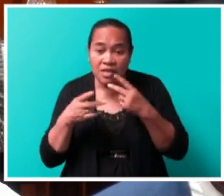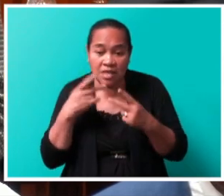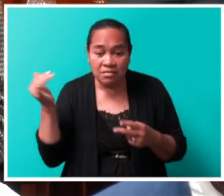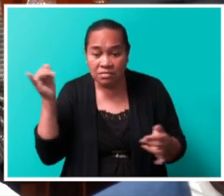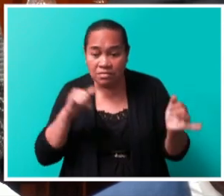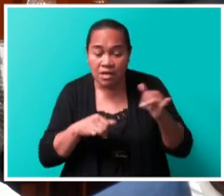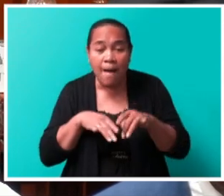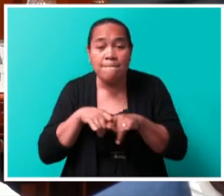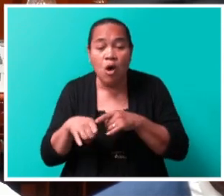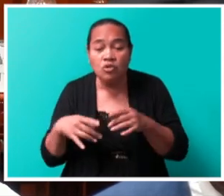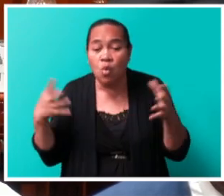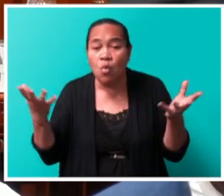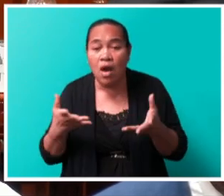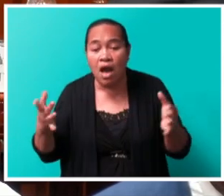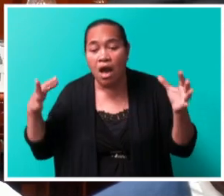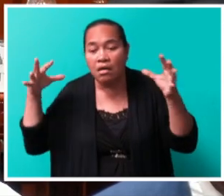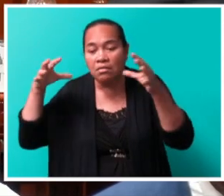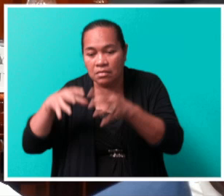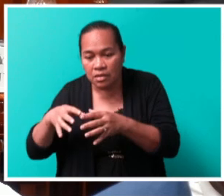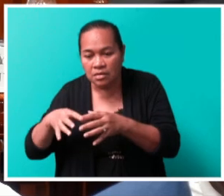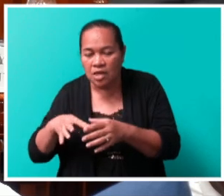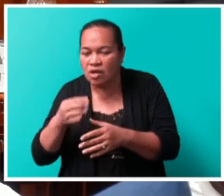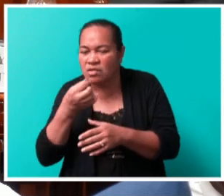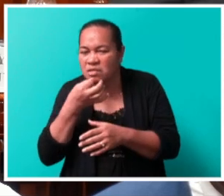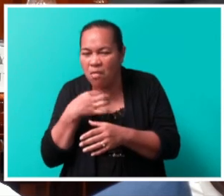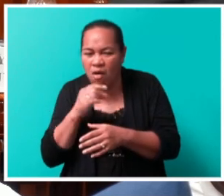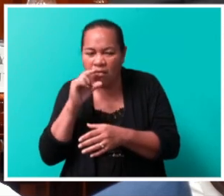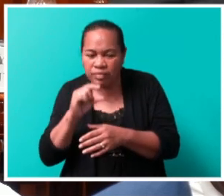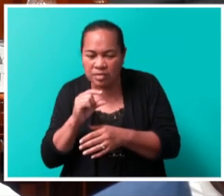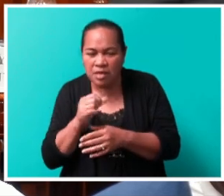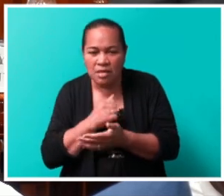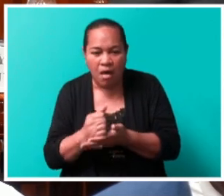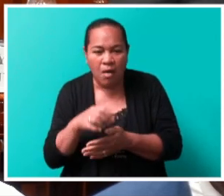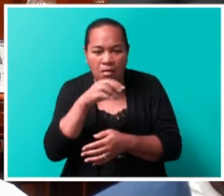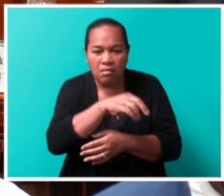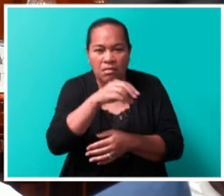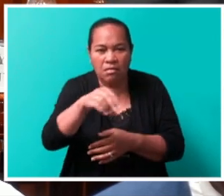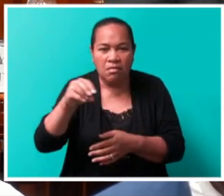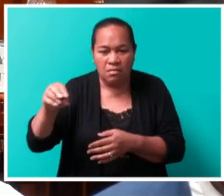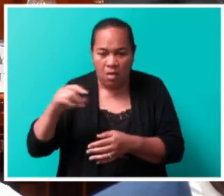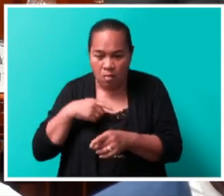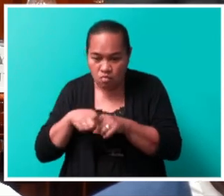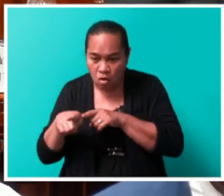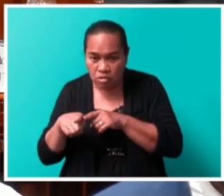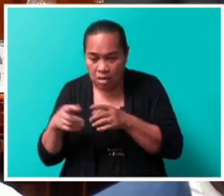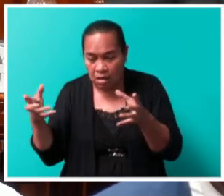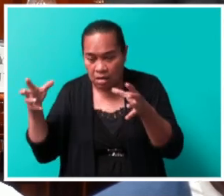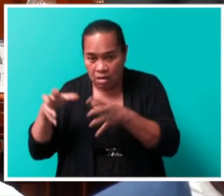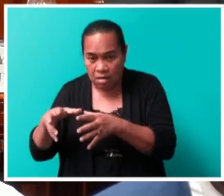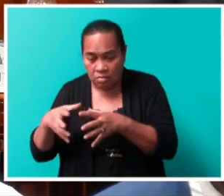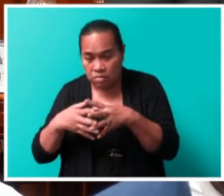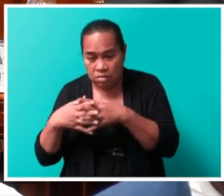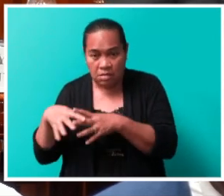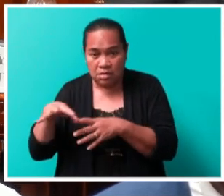concentrated in a small number of established destinations. That concentration creates risks, limits